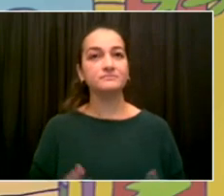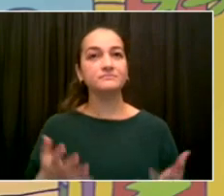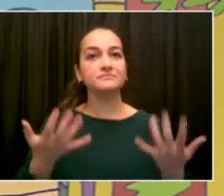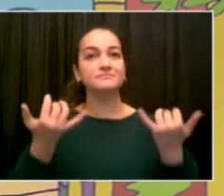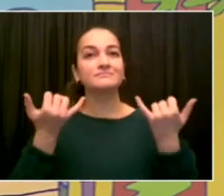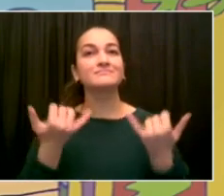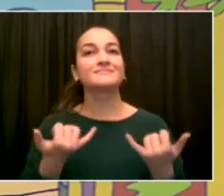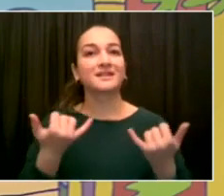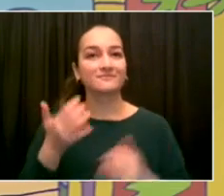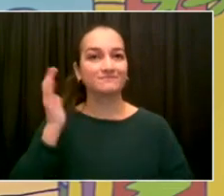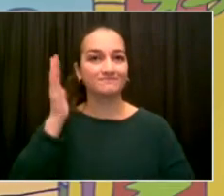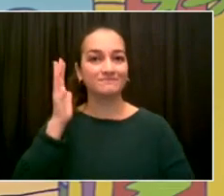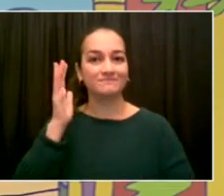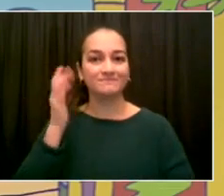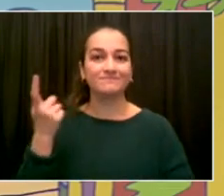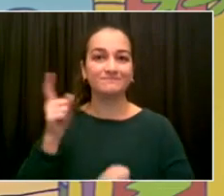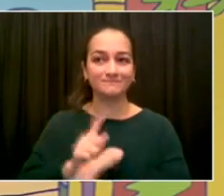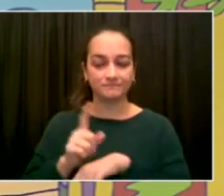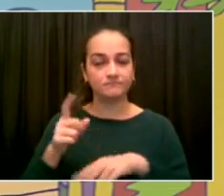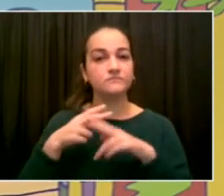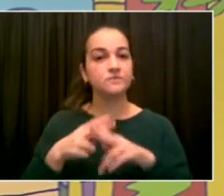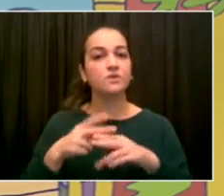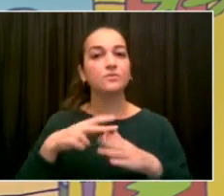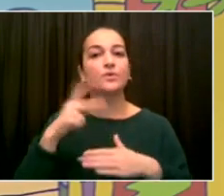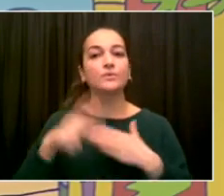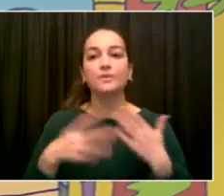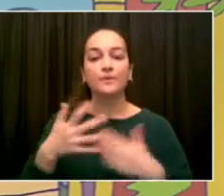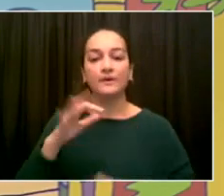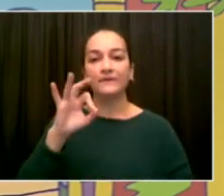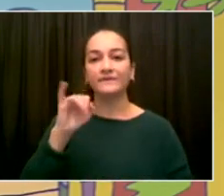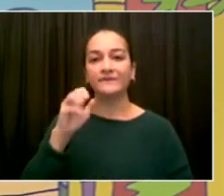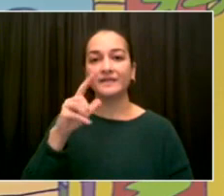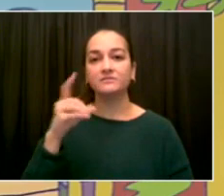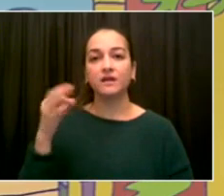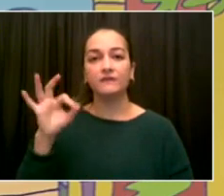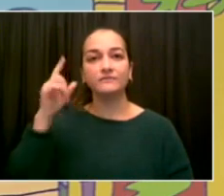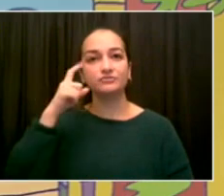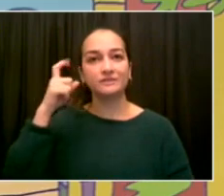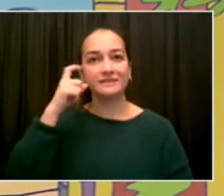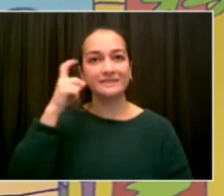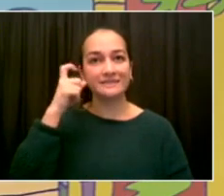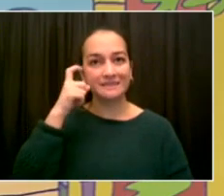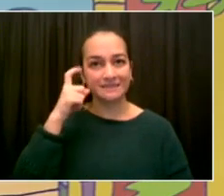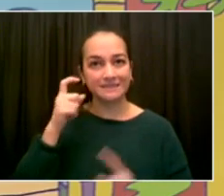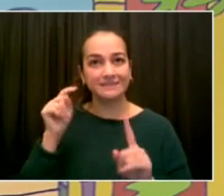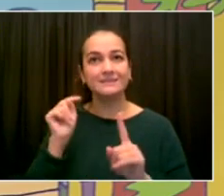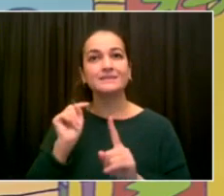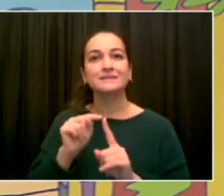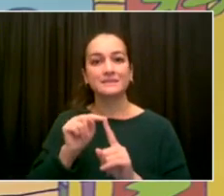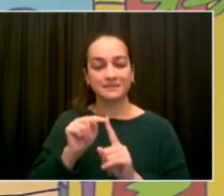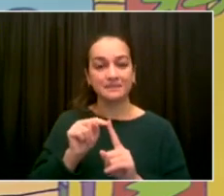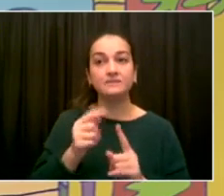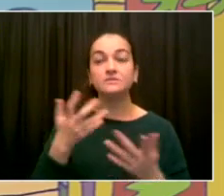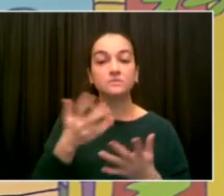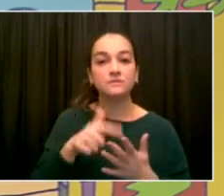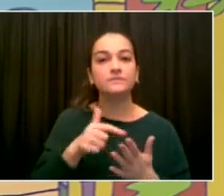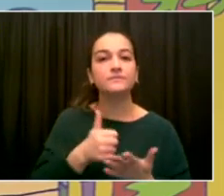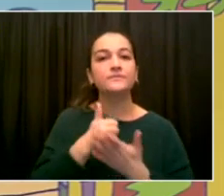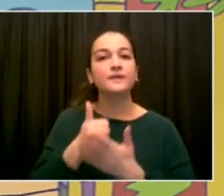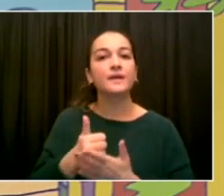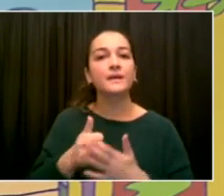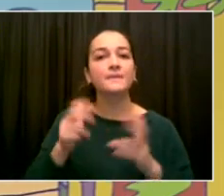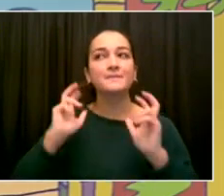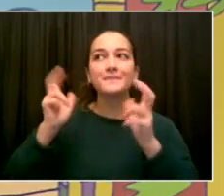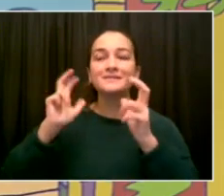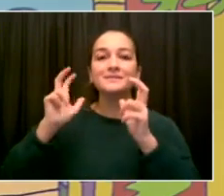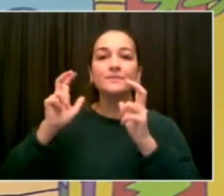us to fix up parks, fix up basketball courts, make them beautiful for the kids of the community, and encourage kids in the right direction. Our special guest